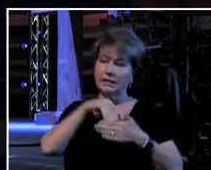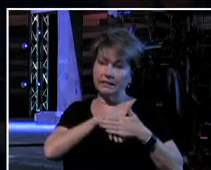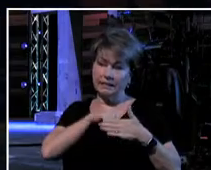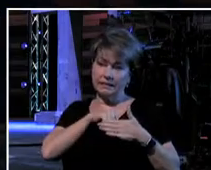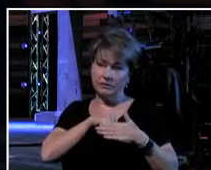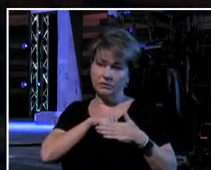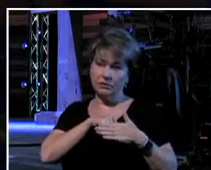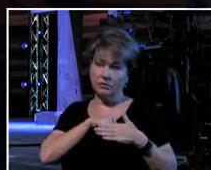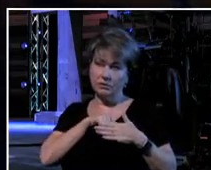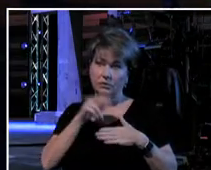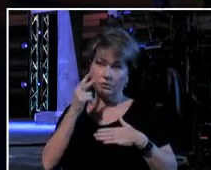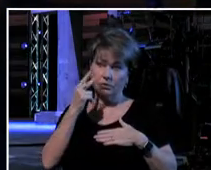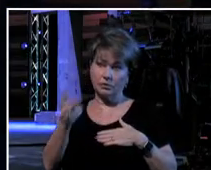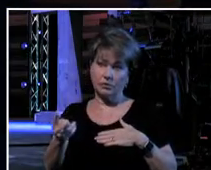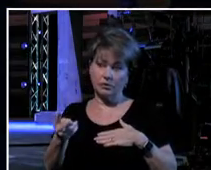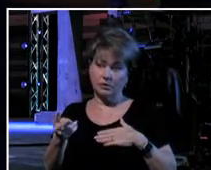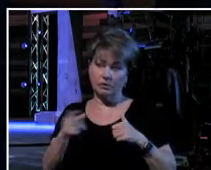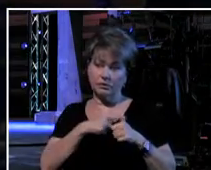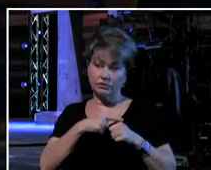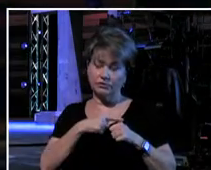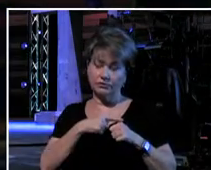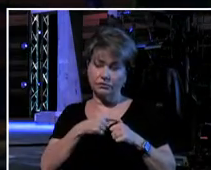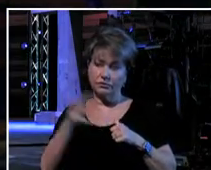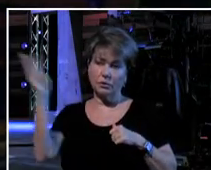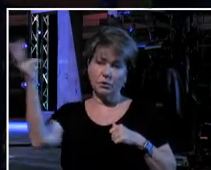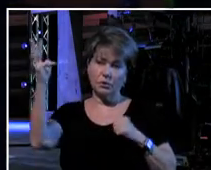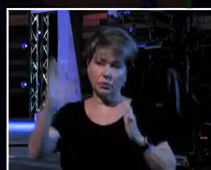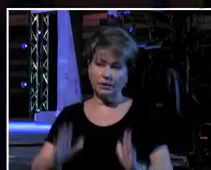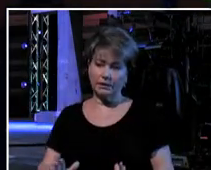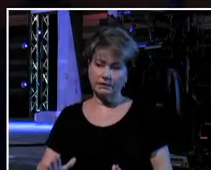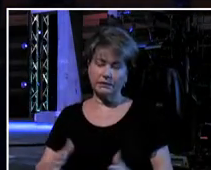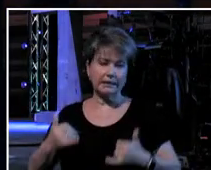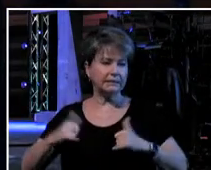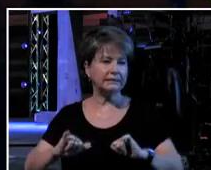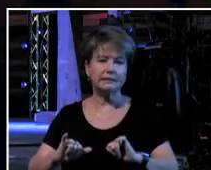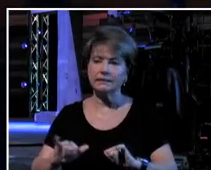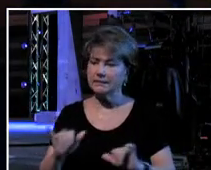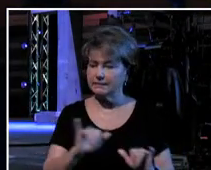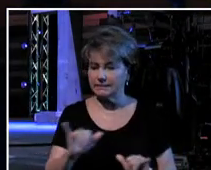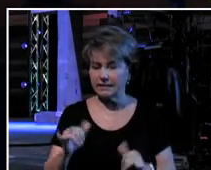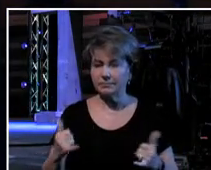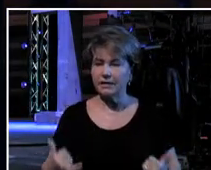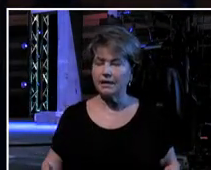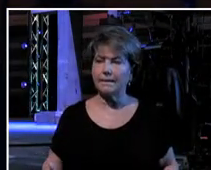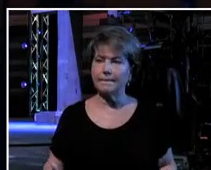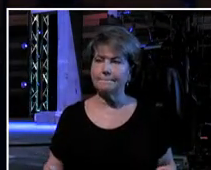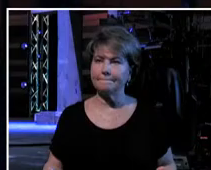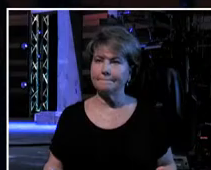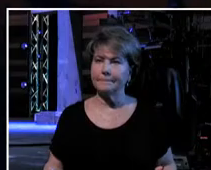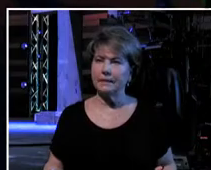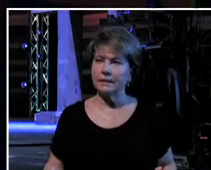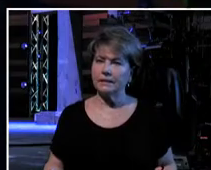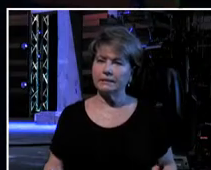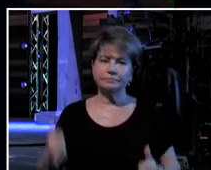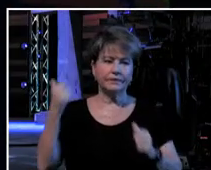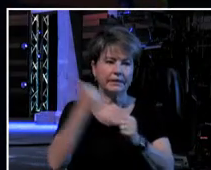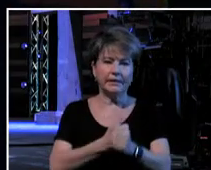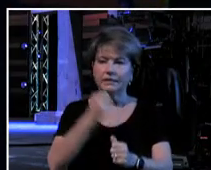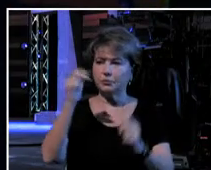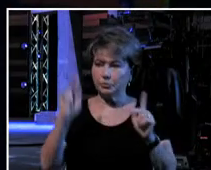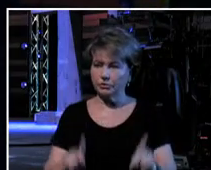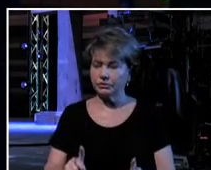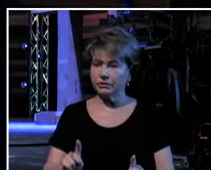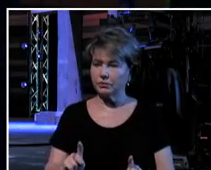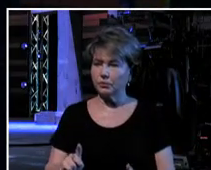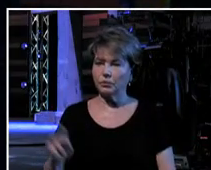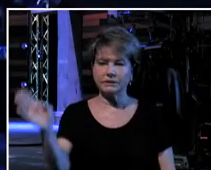first eyewitnesses in the first century are still a pattern for us in the 21st century. And the first one is this. They each had their